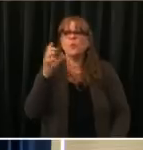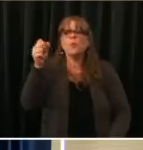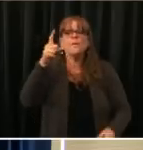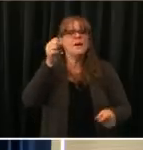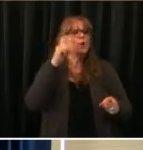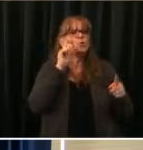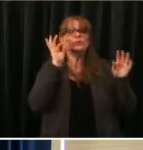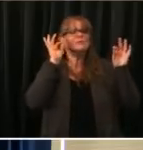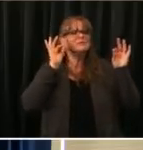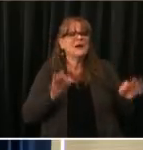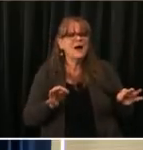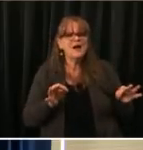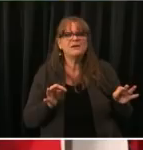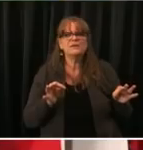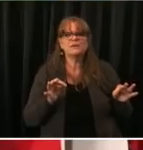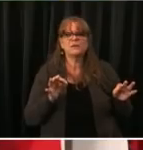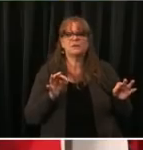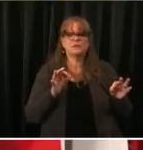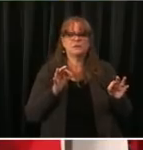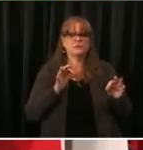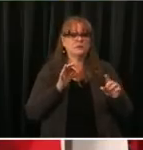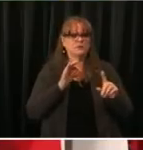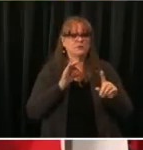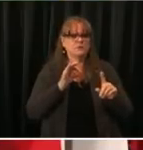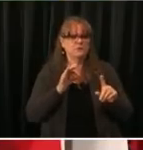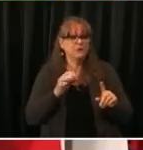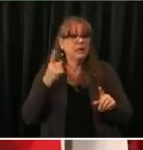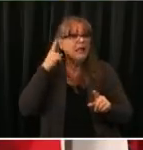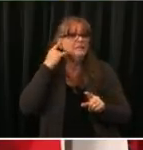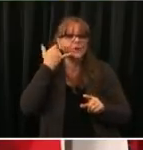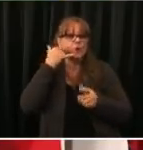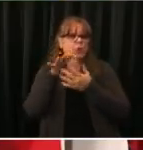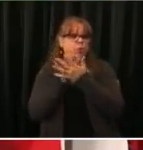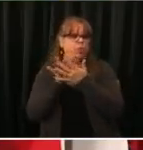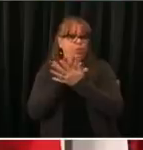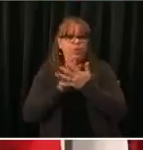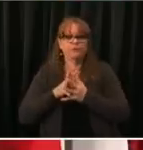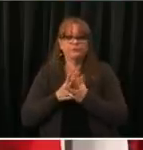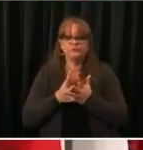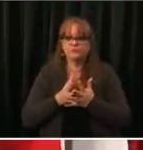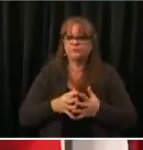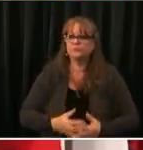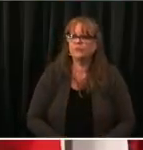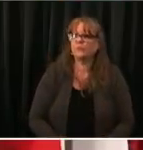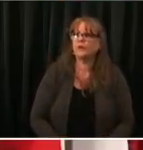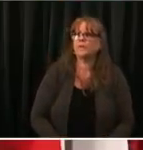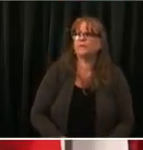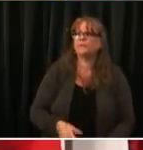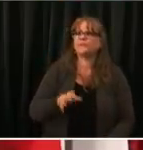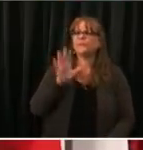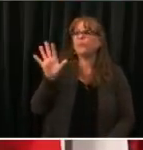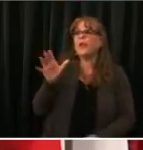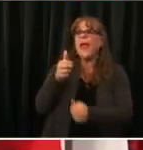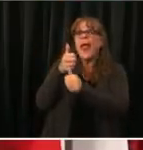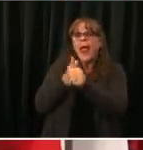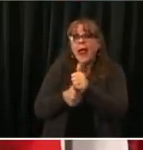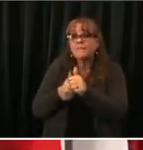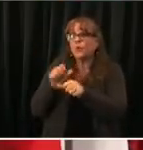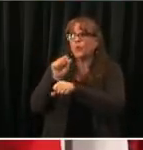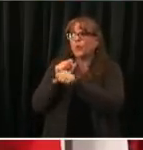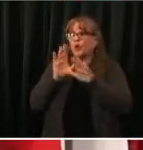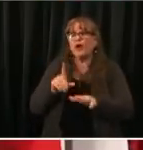other essential workers? Yeah, so every worker is essential, but when you talk